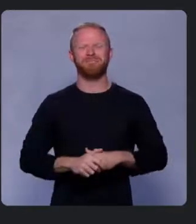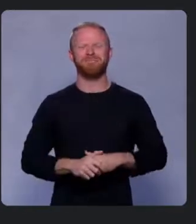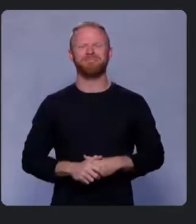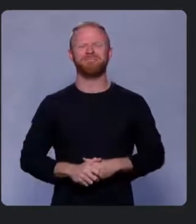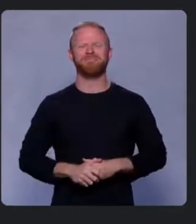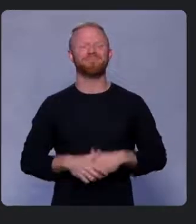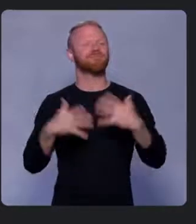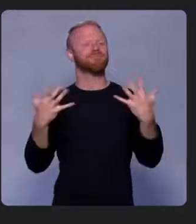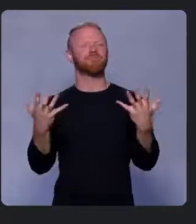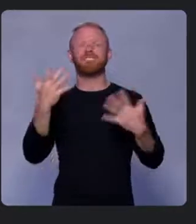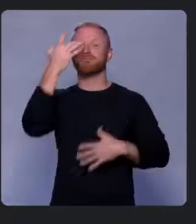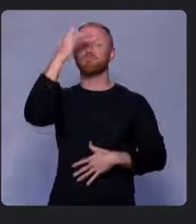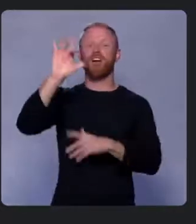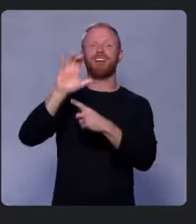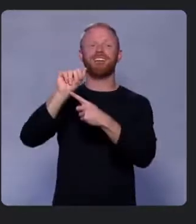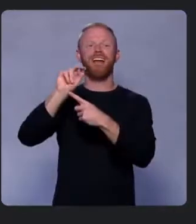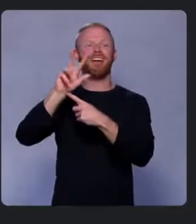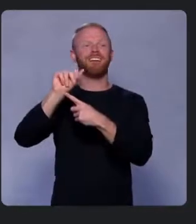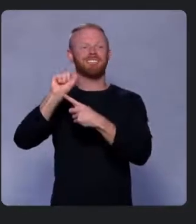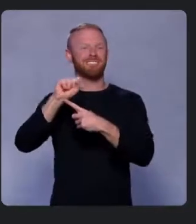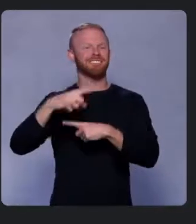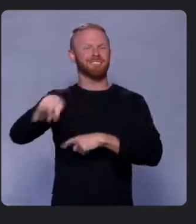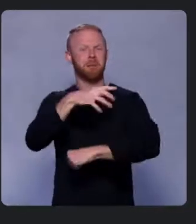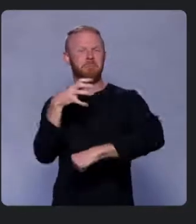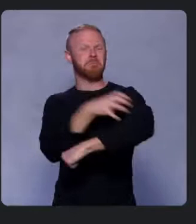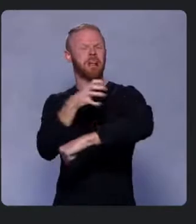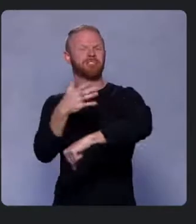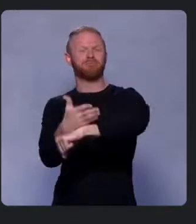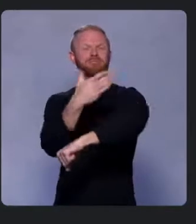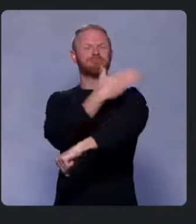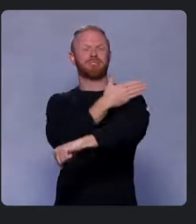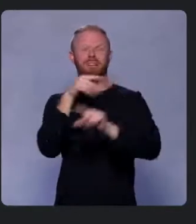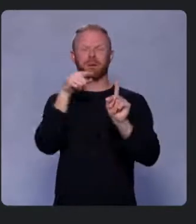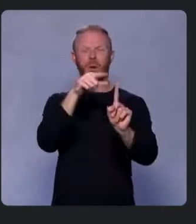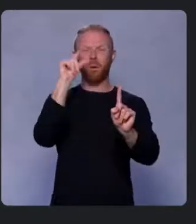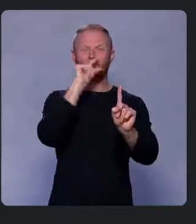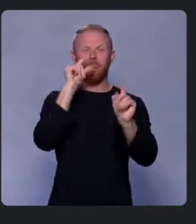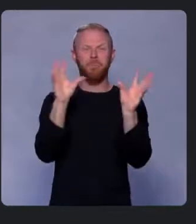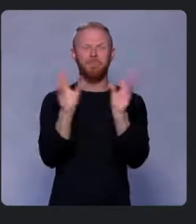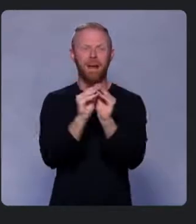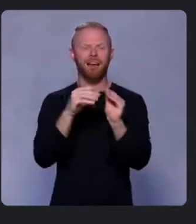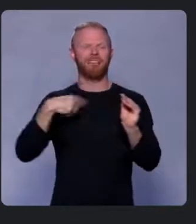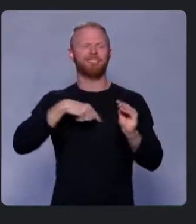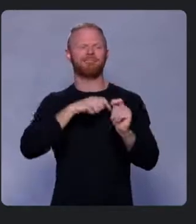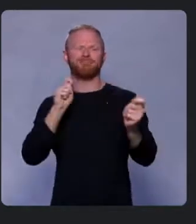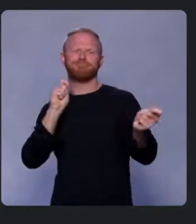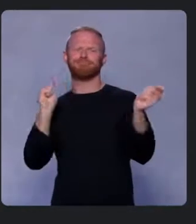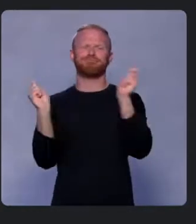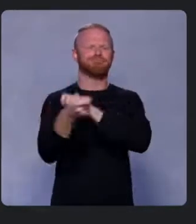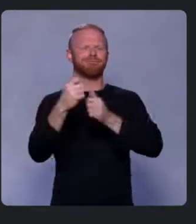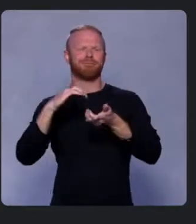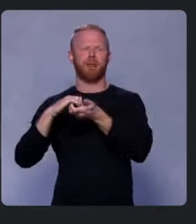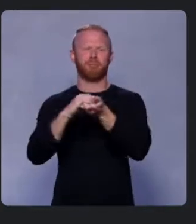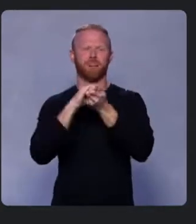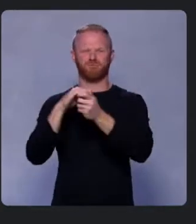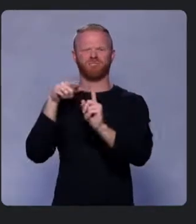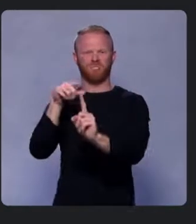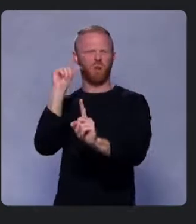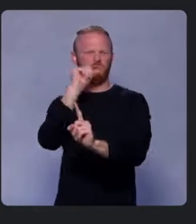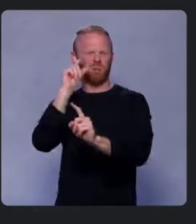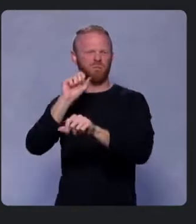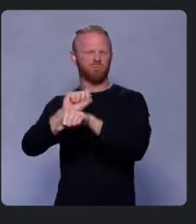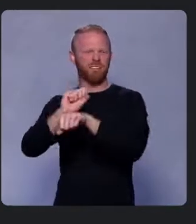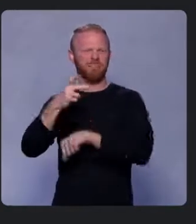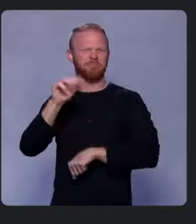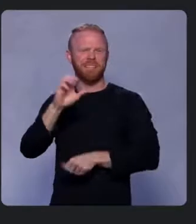With Smart Canvas and these powerful enhancements to Google Meet, we're transforming collaboration in Google Workspace to help people succeed at